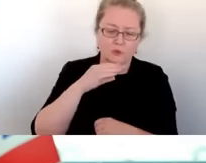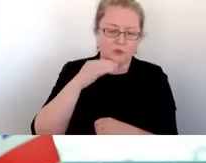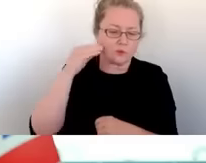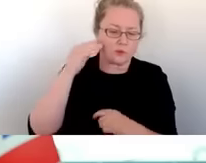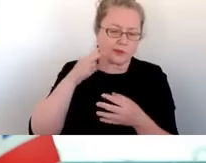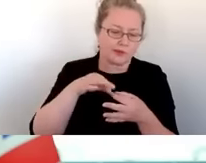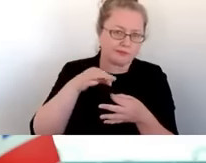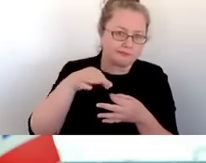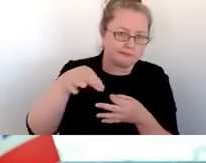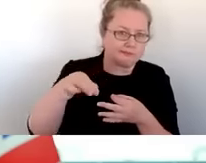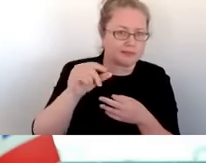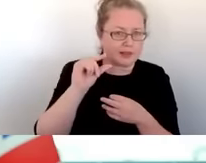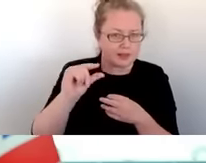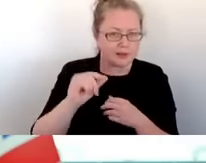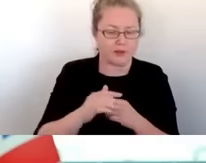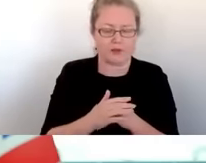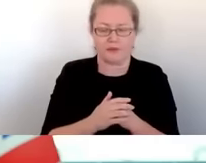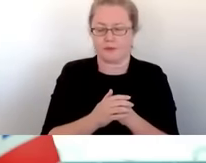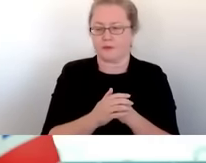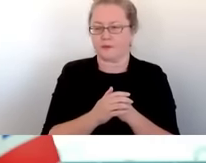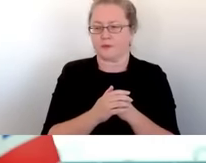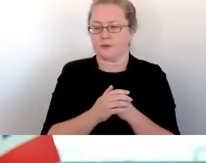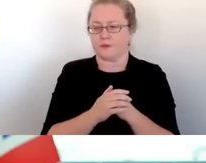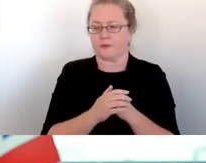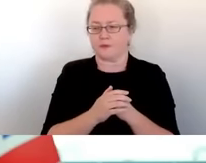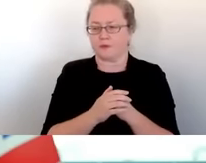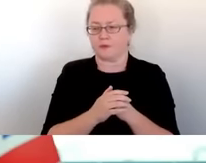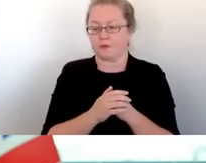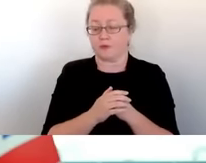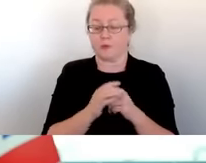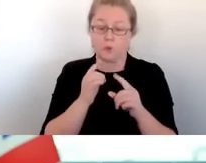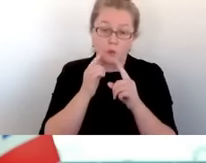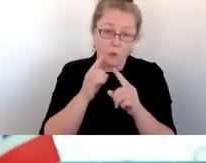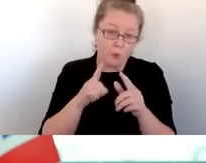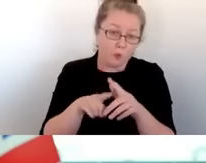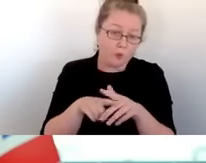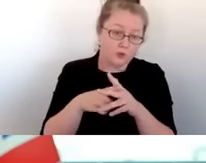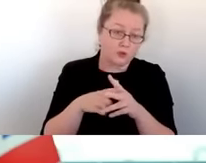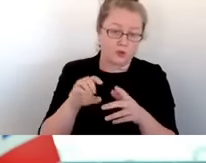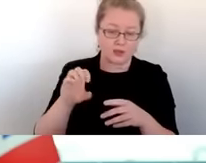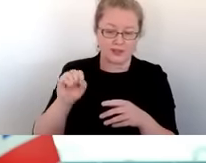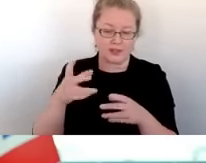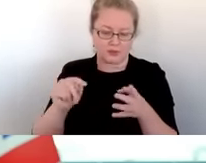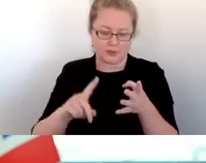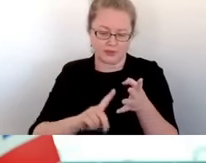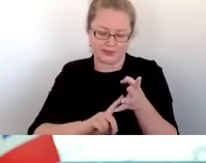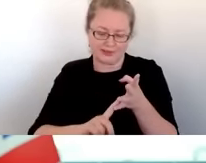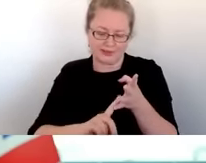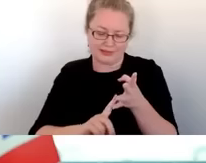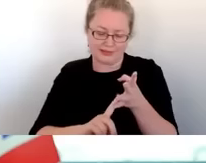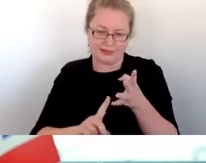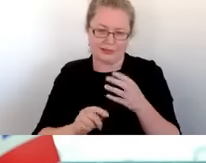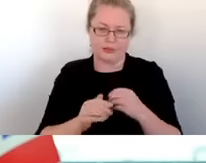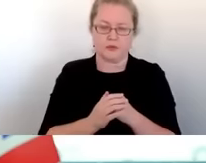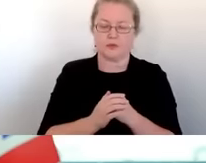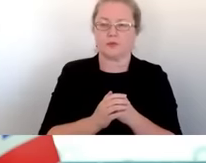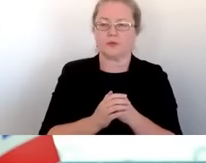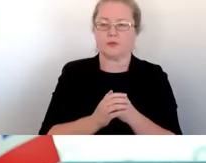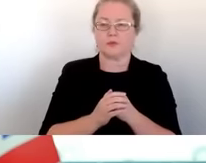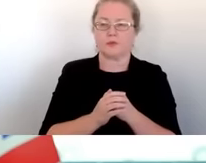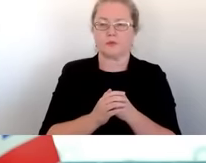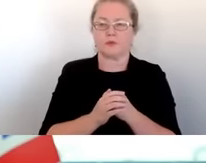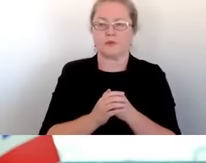that's specific for that very frail group of elderly. We hope to have that starting somewhere between the middle and the end of September. And at that